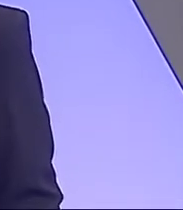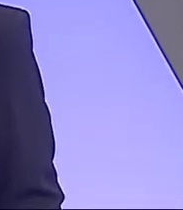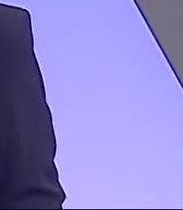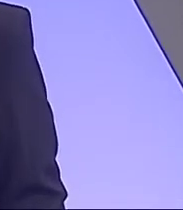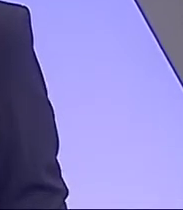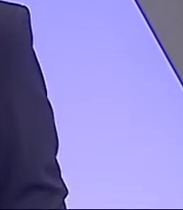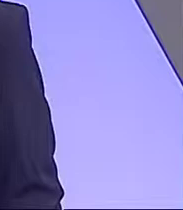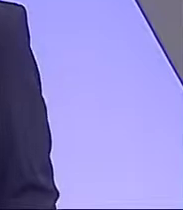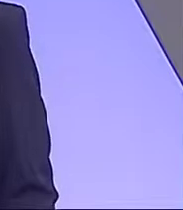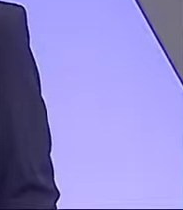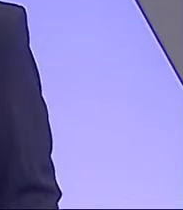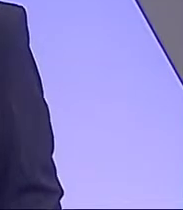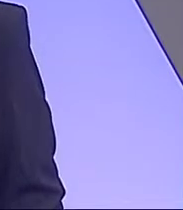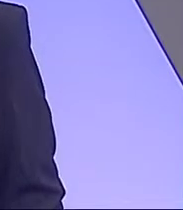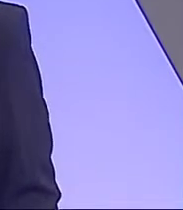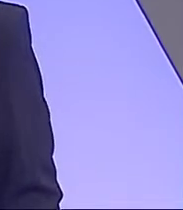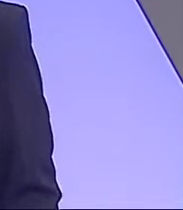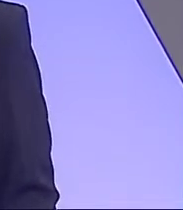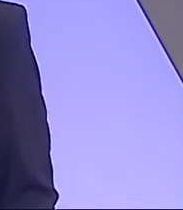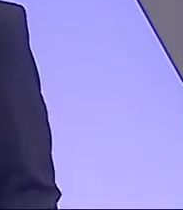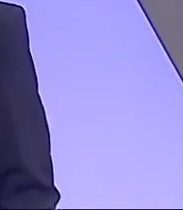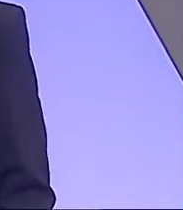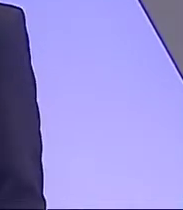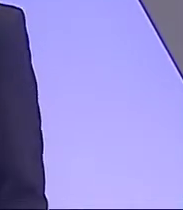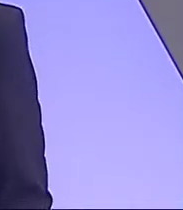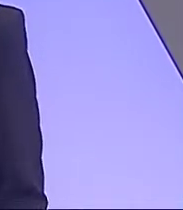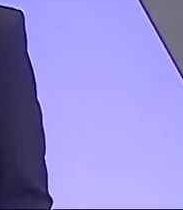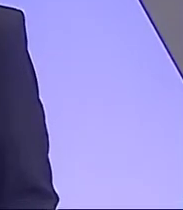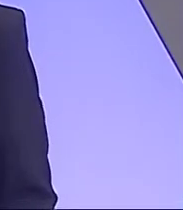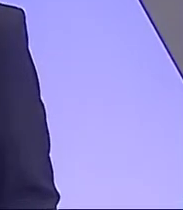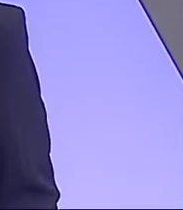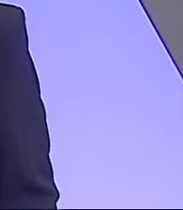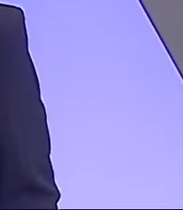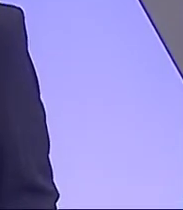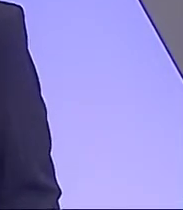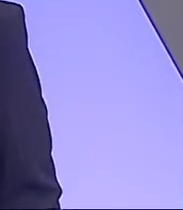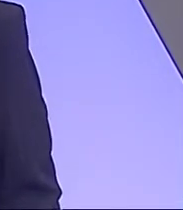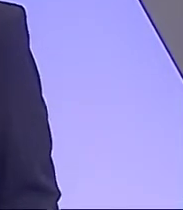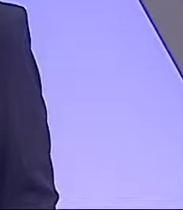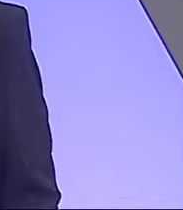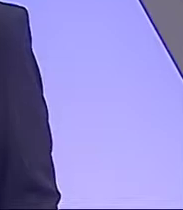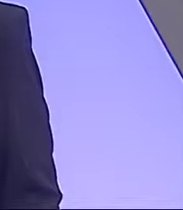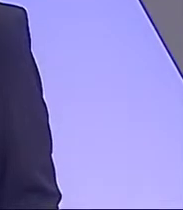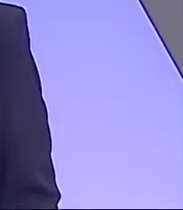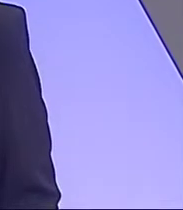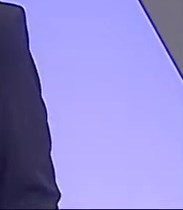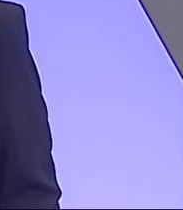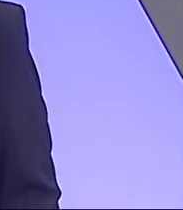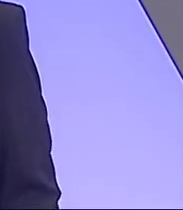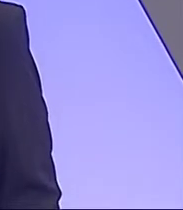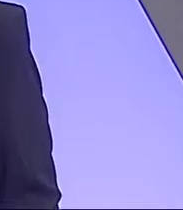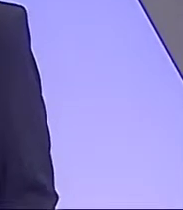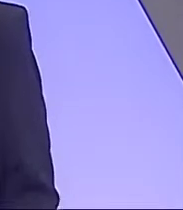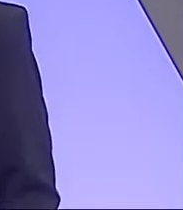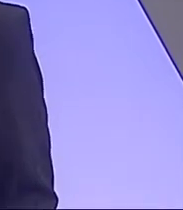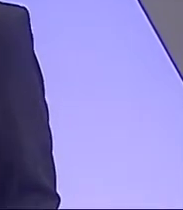of platforms, including social media networks, and we're going to invite you to please continue sharing your thoughts and feelings regarding the passing of Madiba